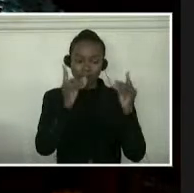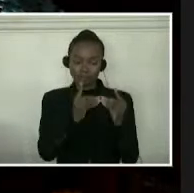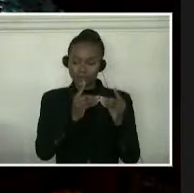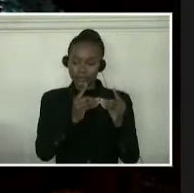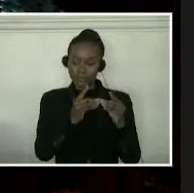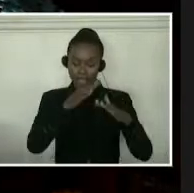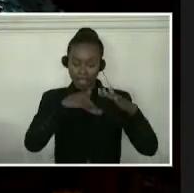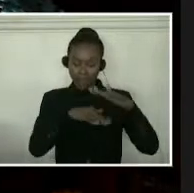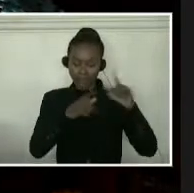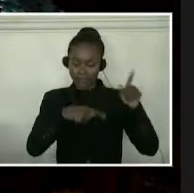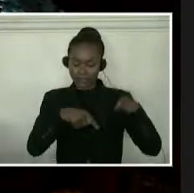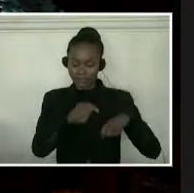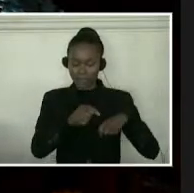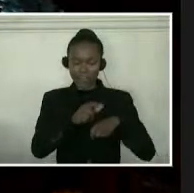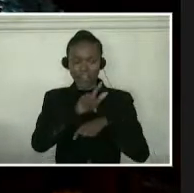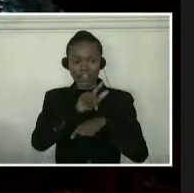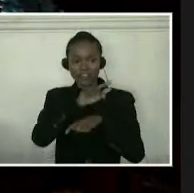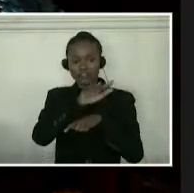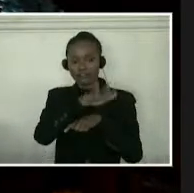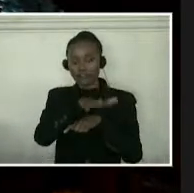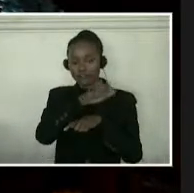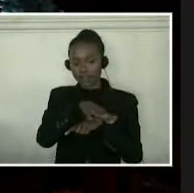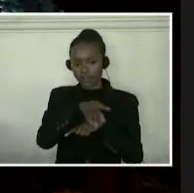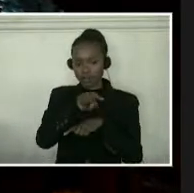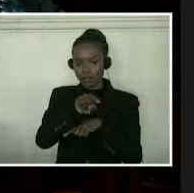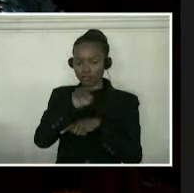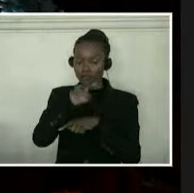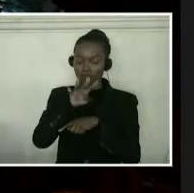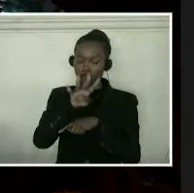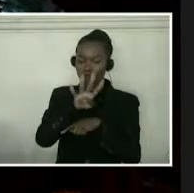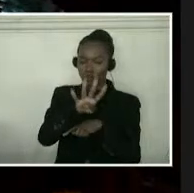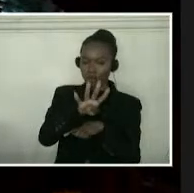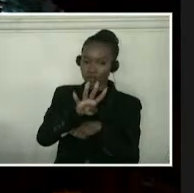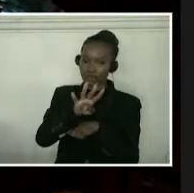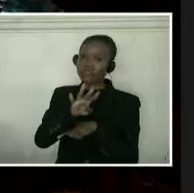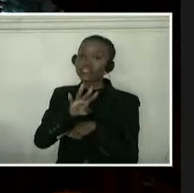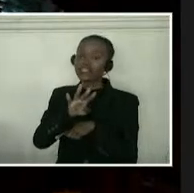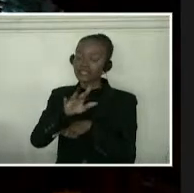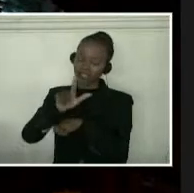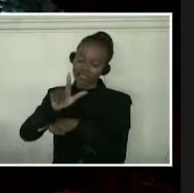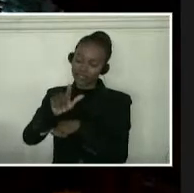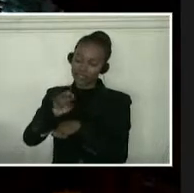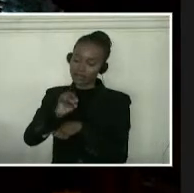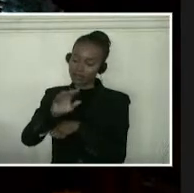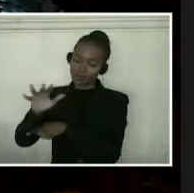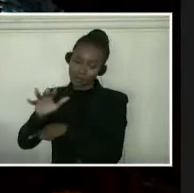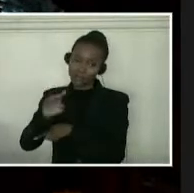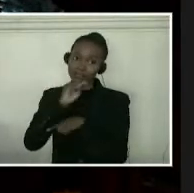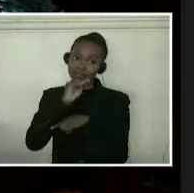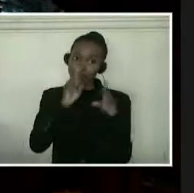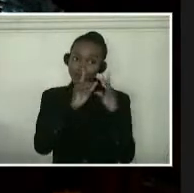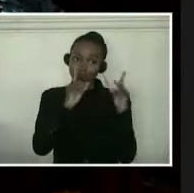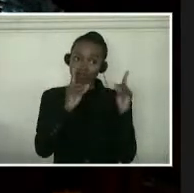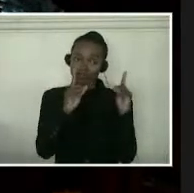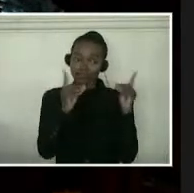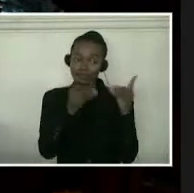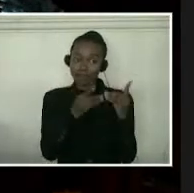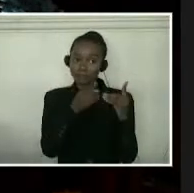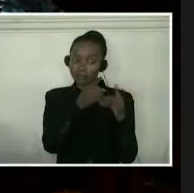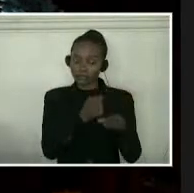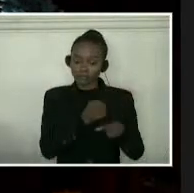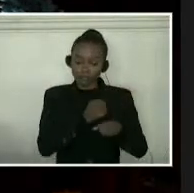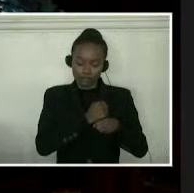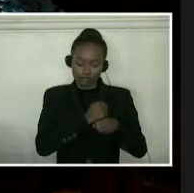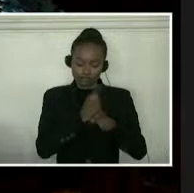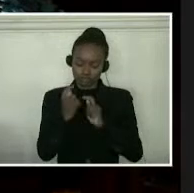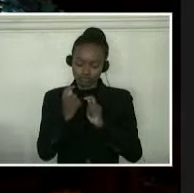15.447 million rent in 2018-2019 mainly as a result of the apartment withholding transfers to